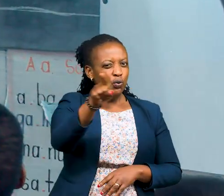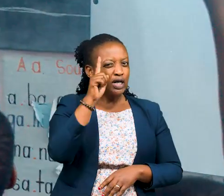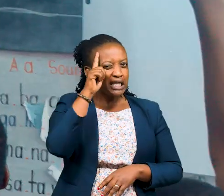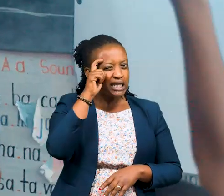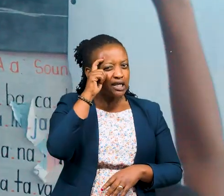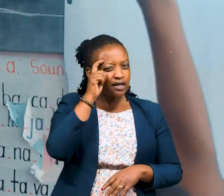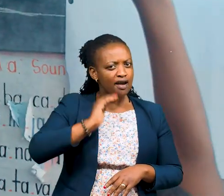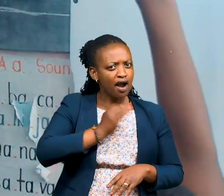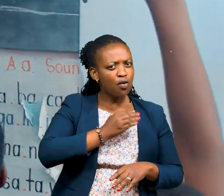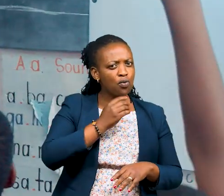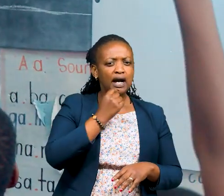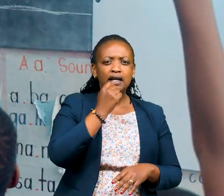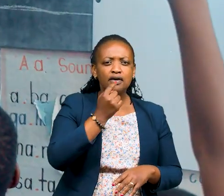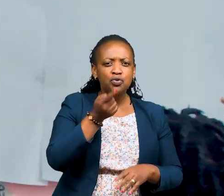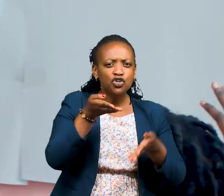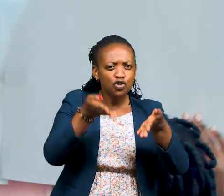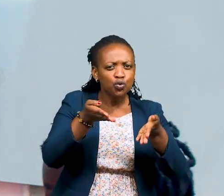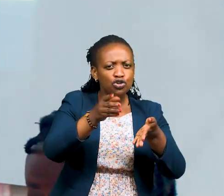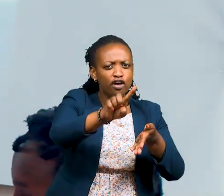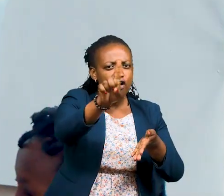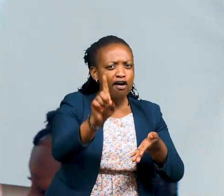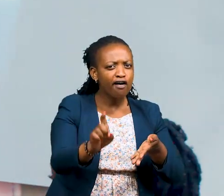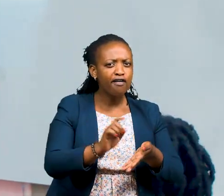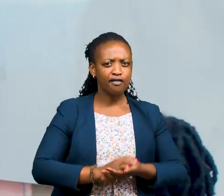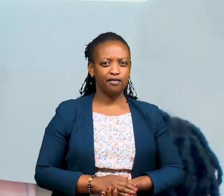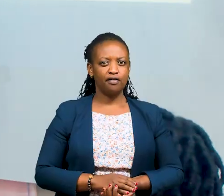What do you think is our lesson of today? Yes?